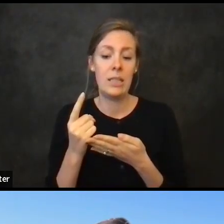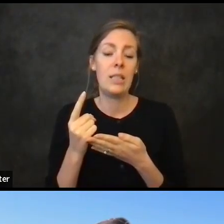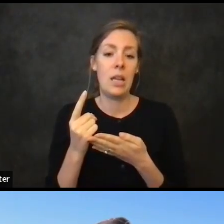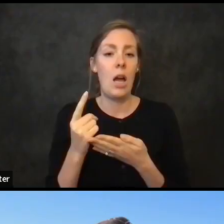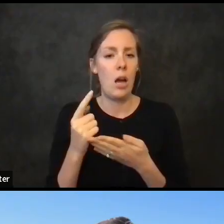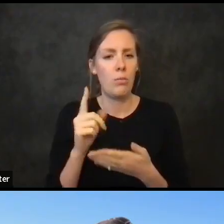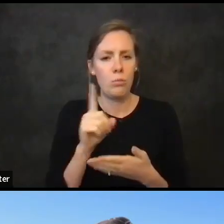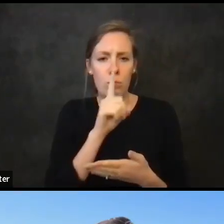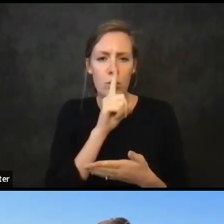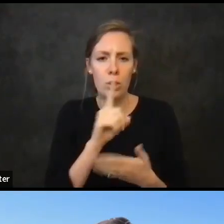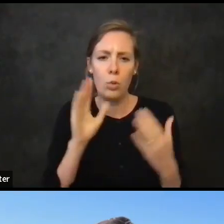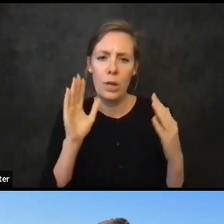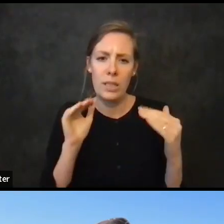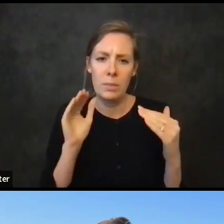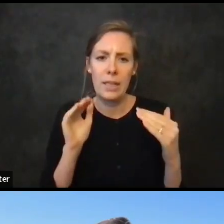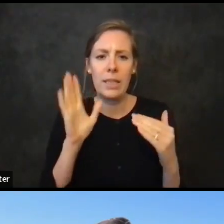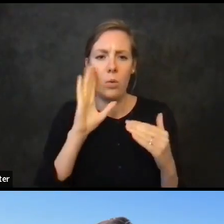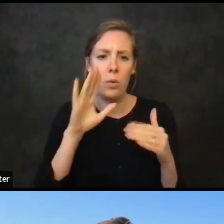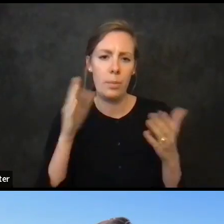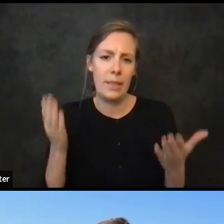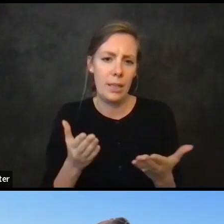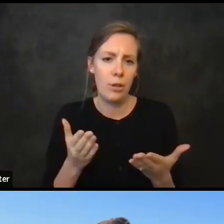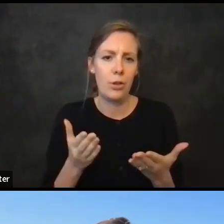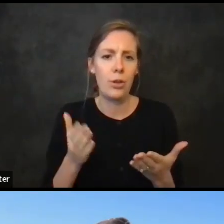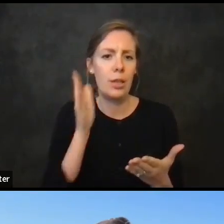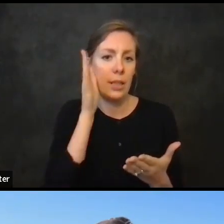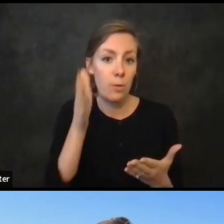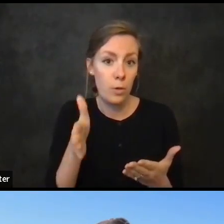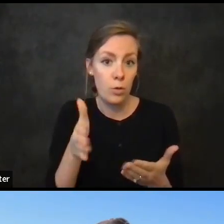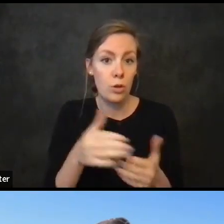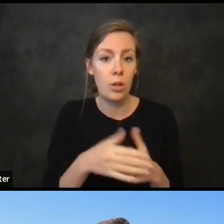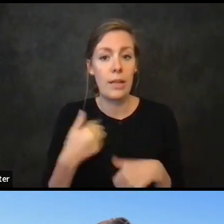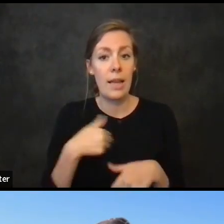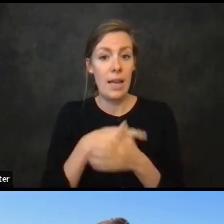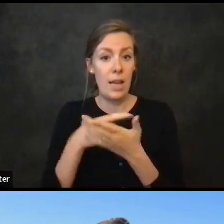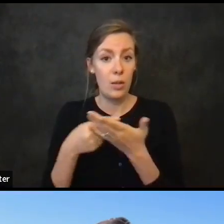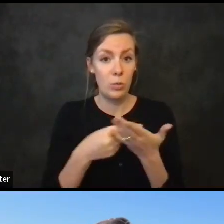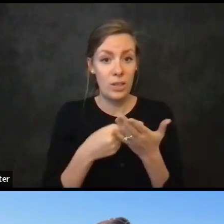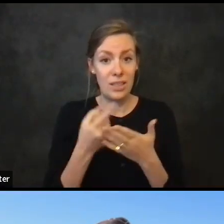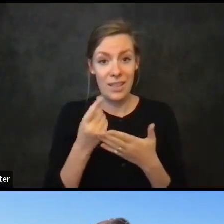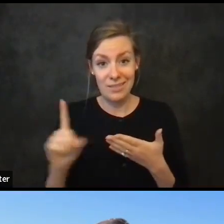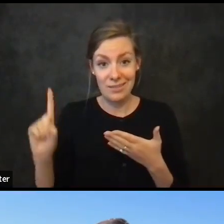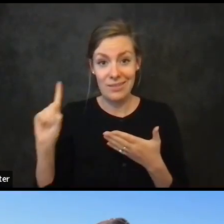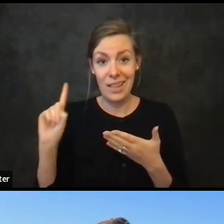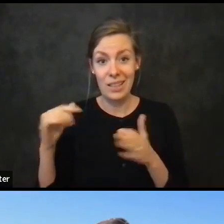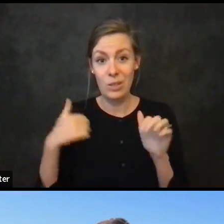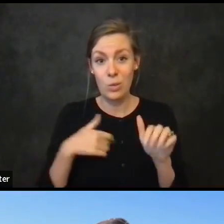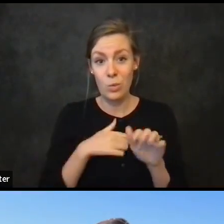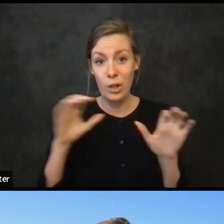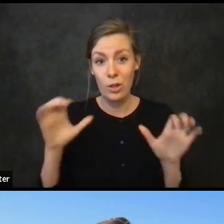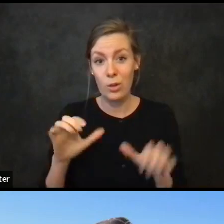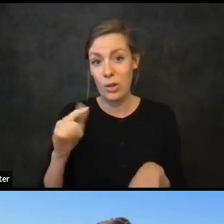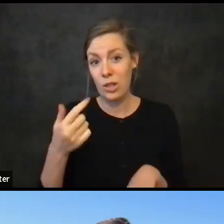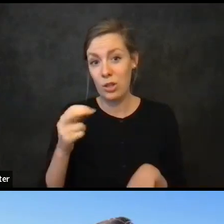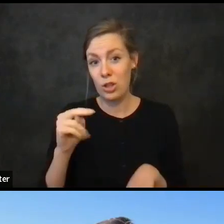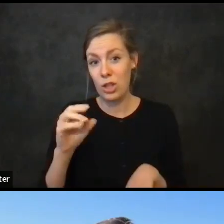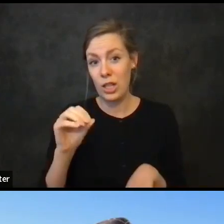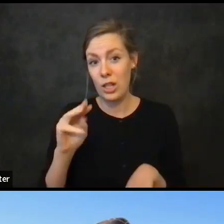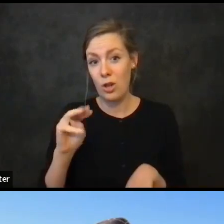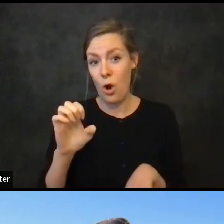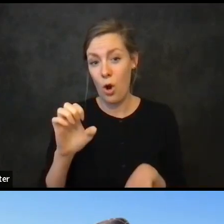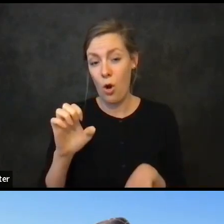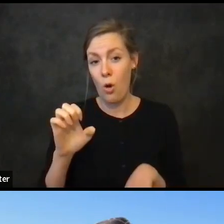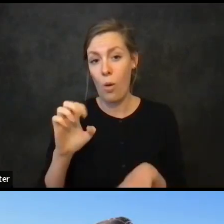our county in the near future. As we discussed last week, we are doing genome sequencing on just about